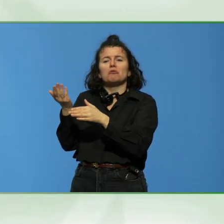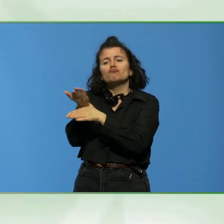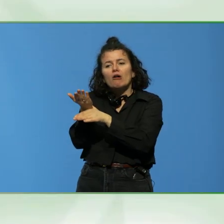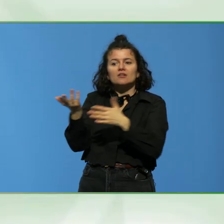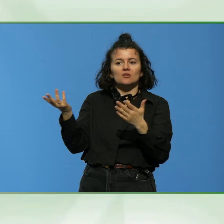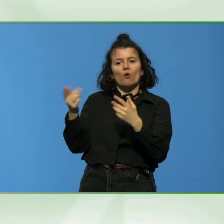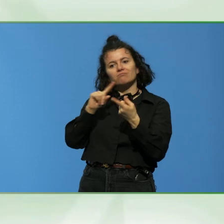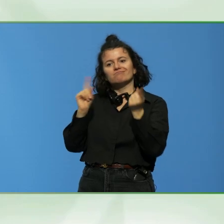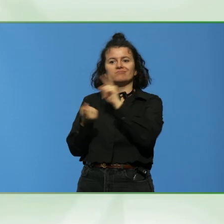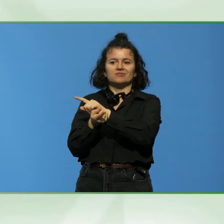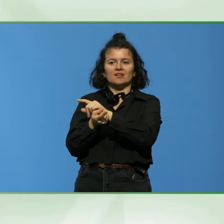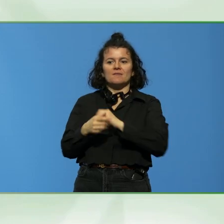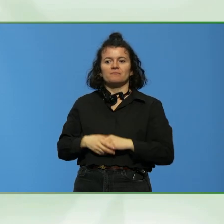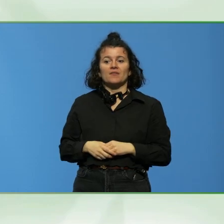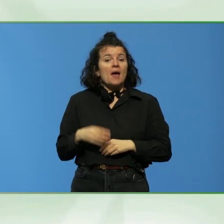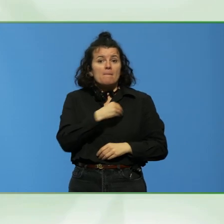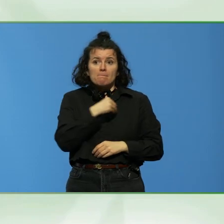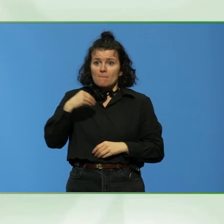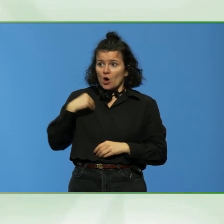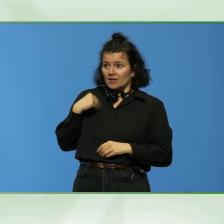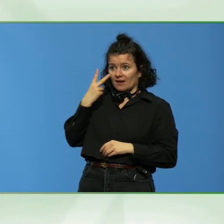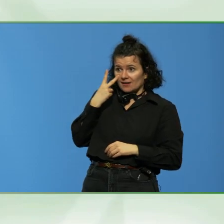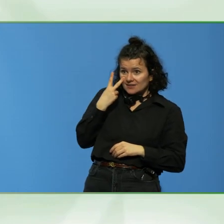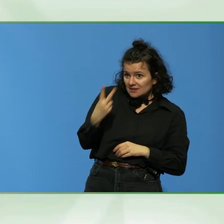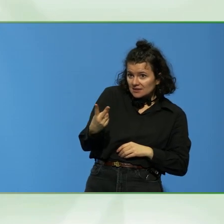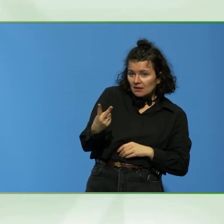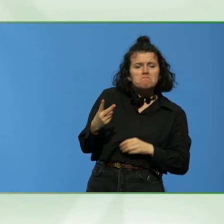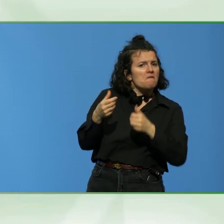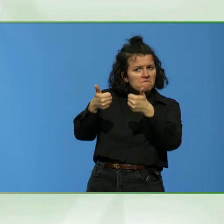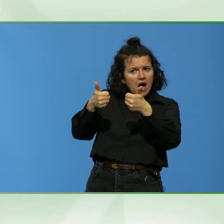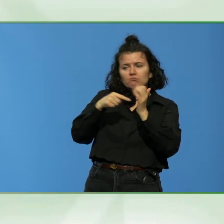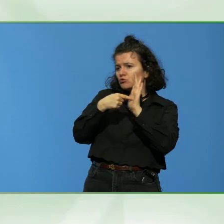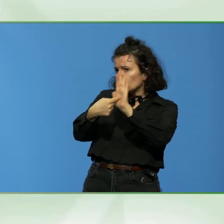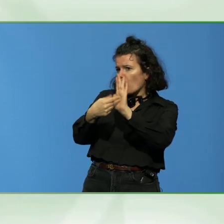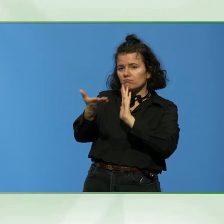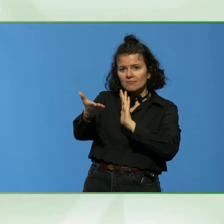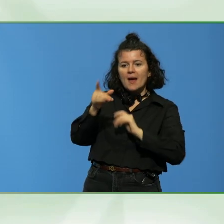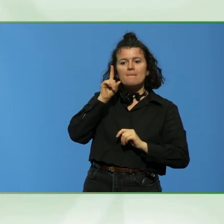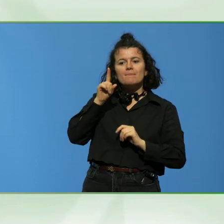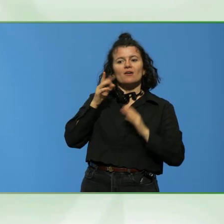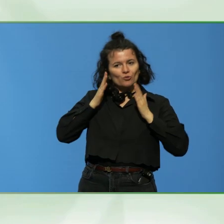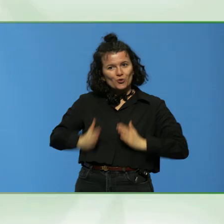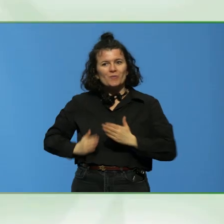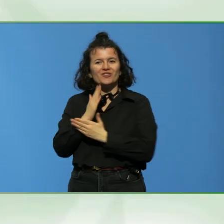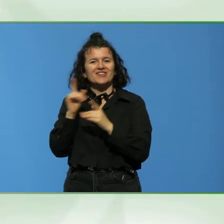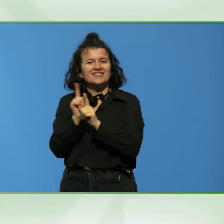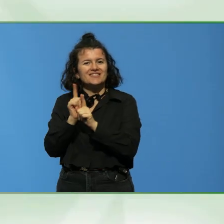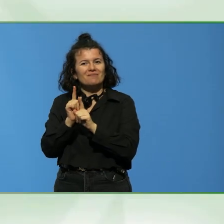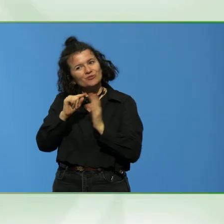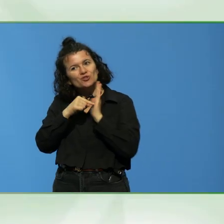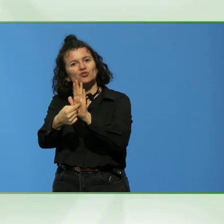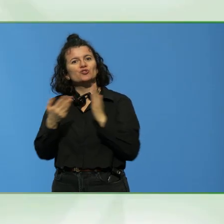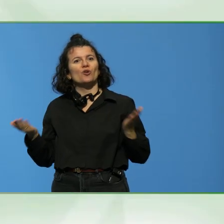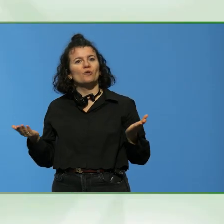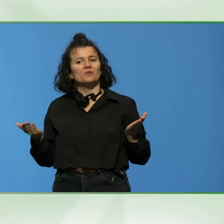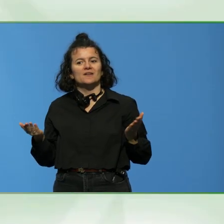discriminatory as long as a human rights-based approach is introduced? And it could be the same covering an event which relates